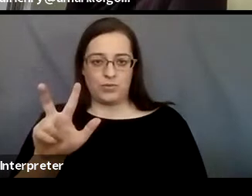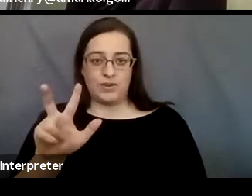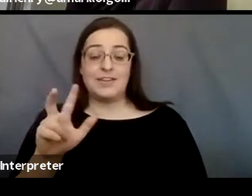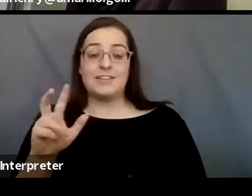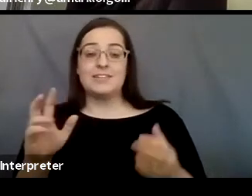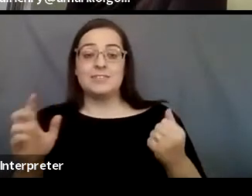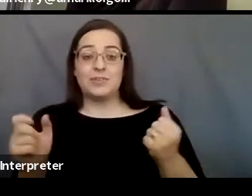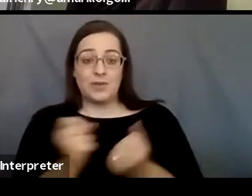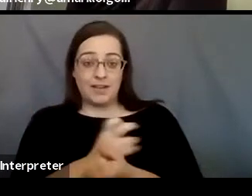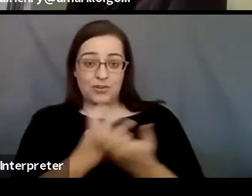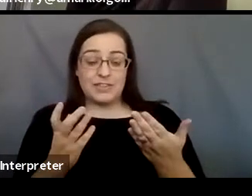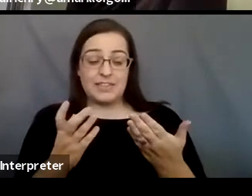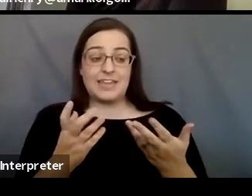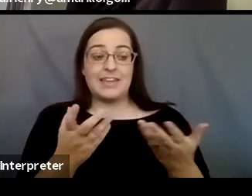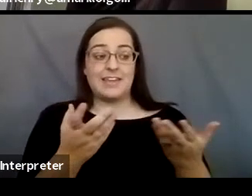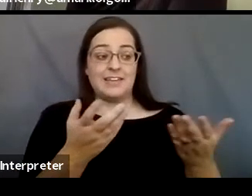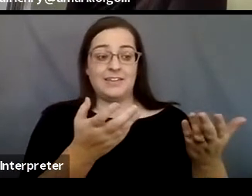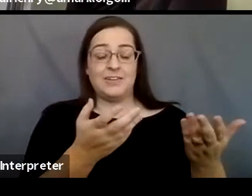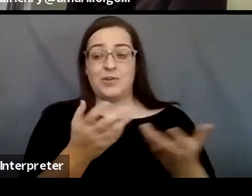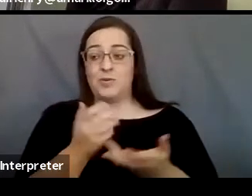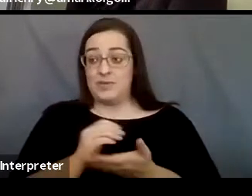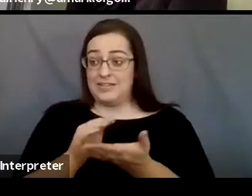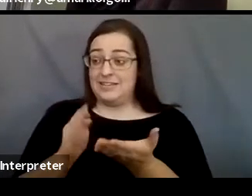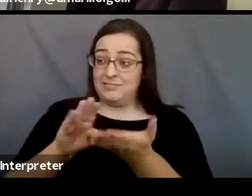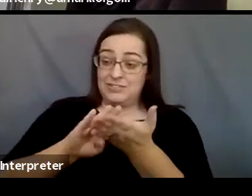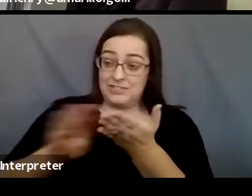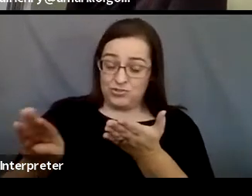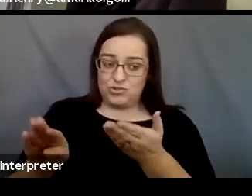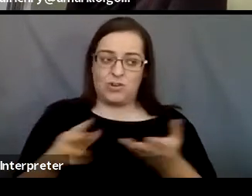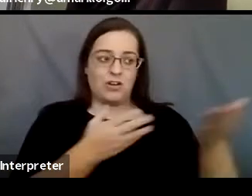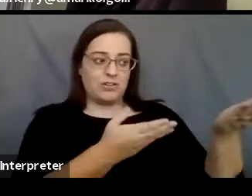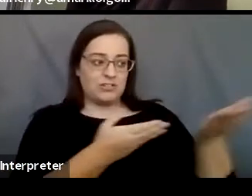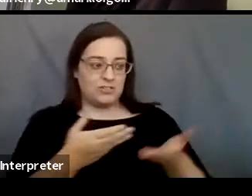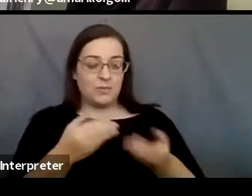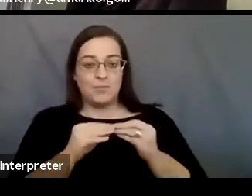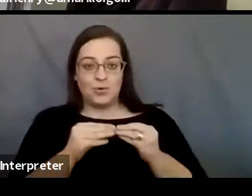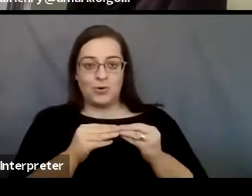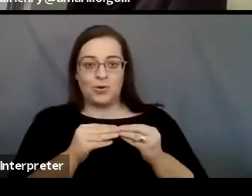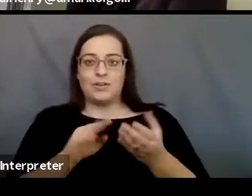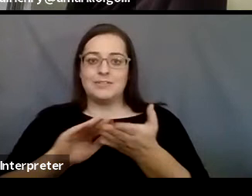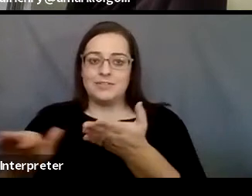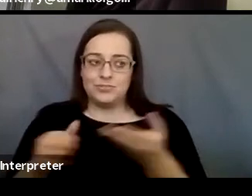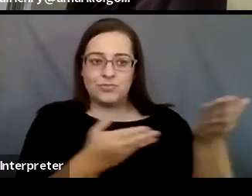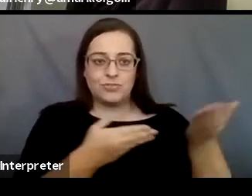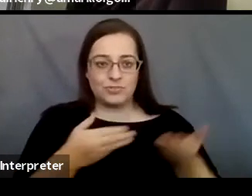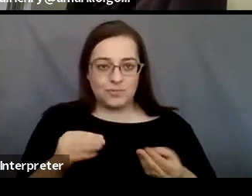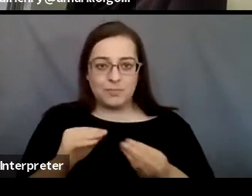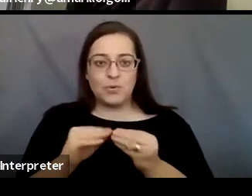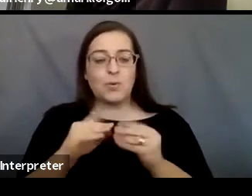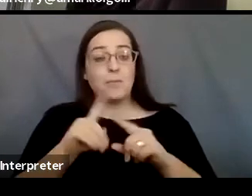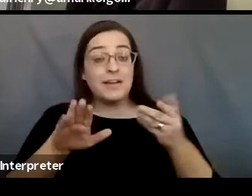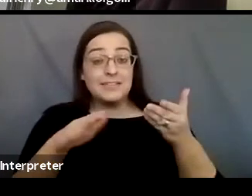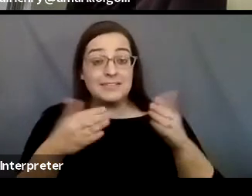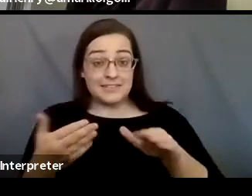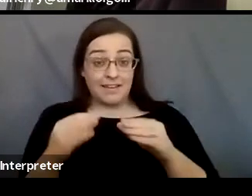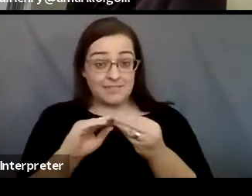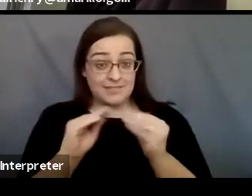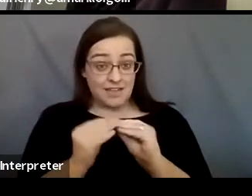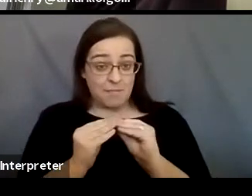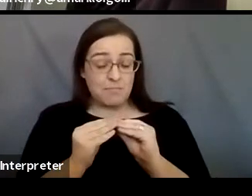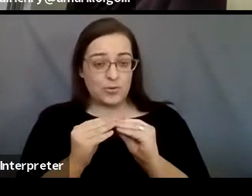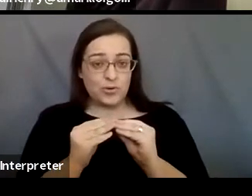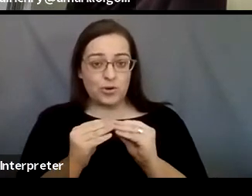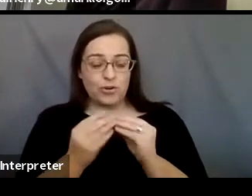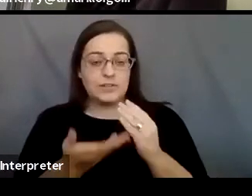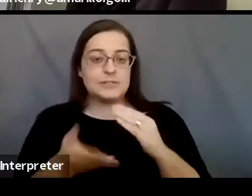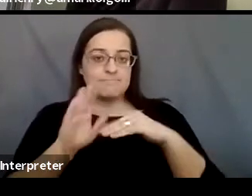in, we pushed out a few more. But as Dr. Weiss mentioned, our death rate is also higher these